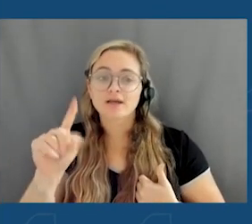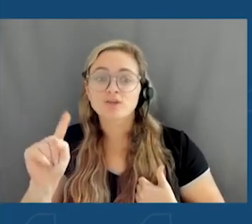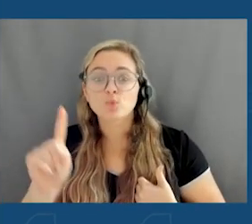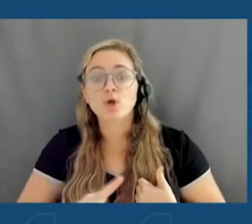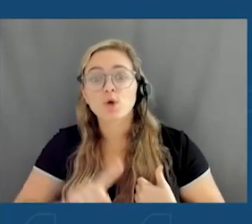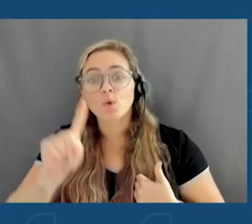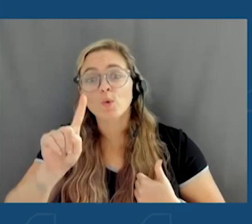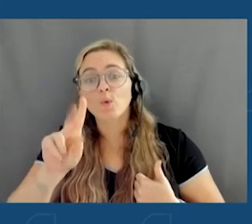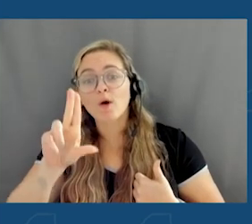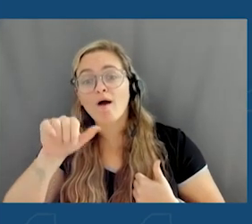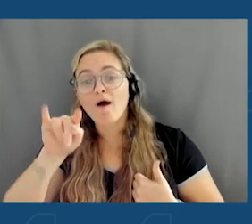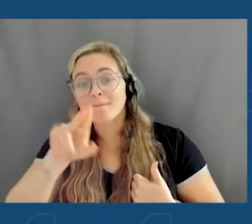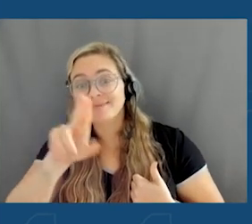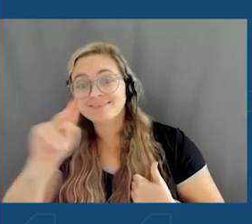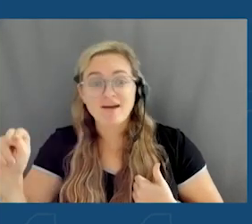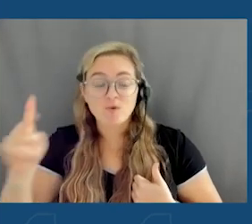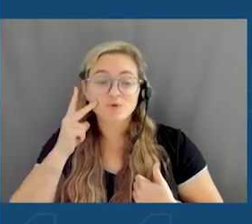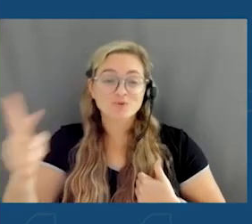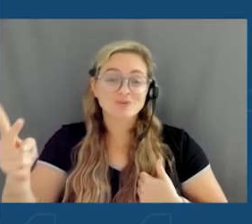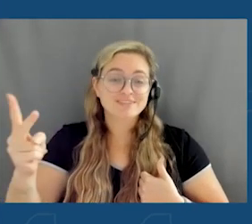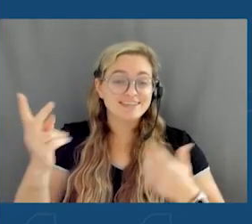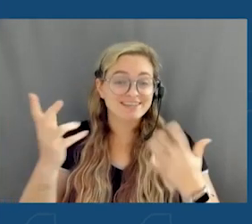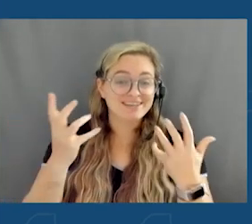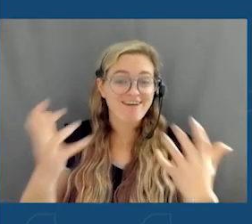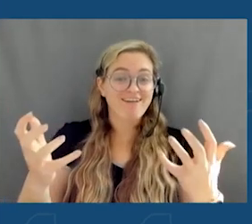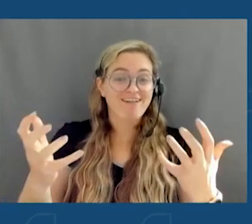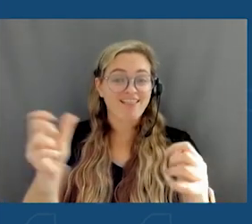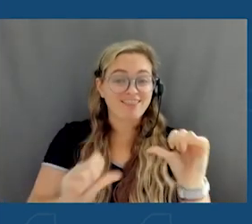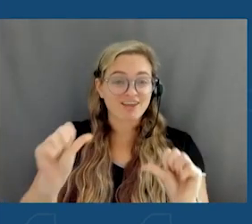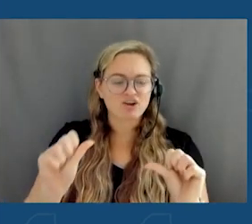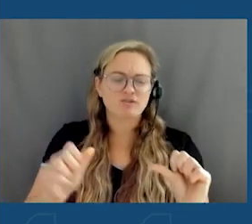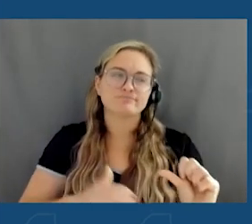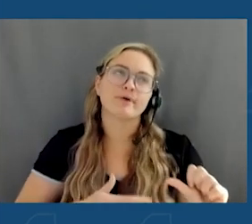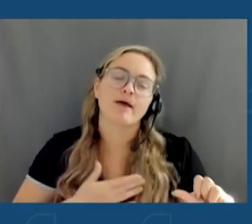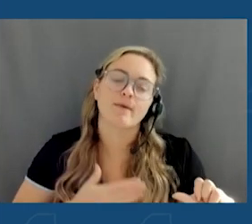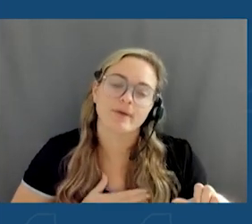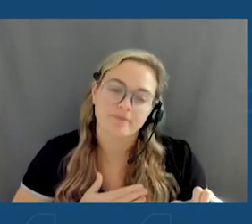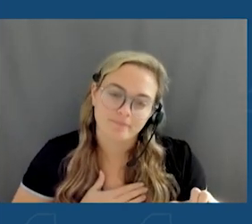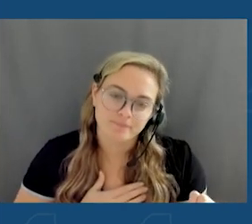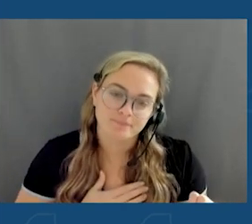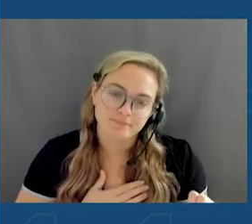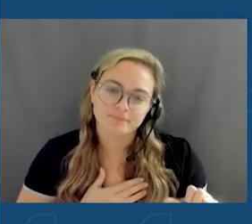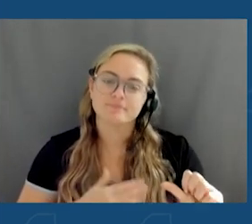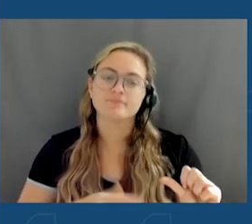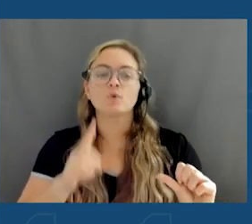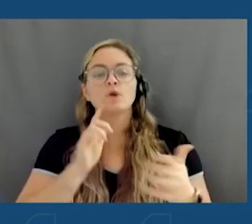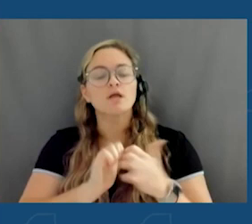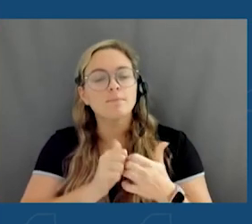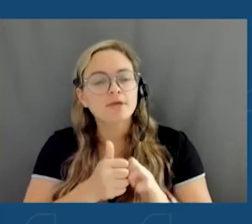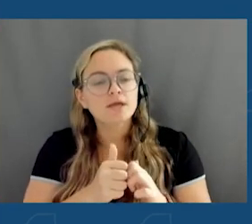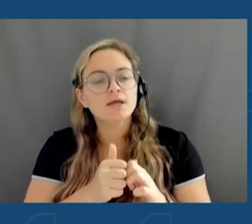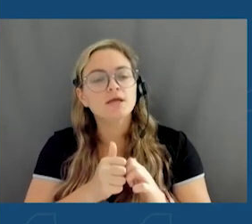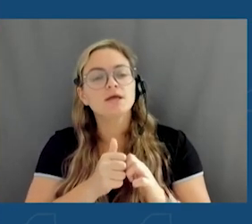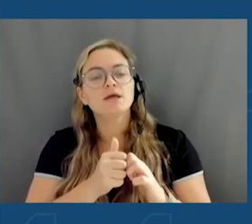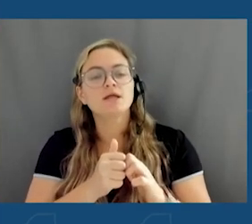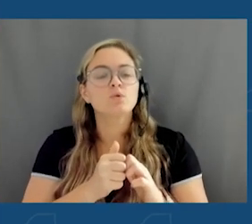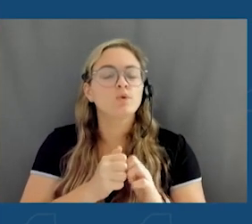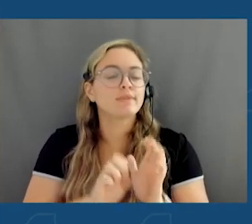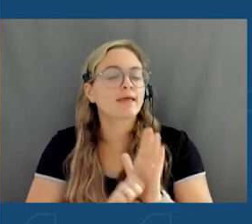uptown to go see a theater, I'm very happy. When I get to compete with the elevated train,